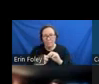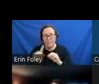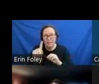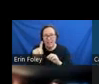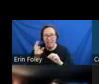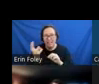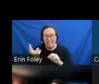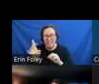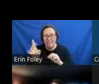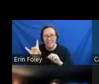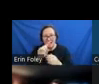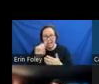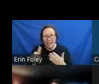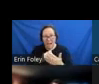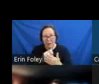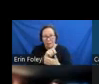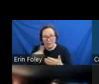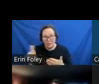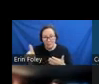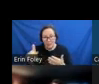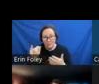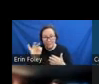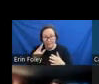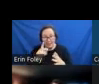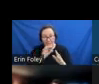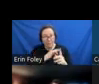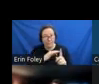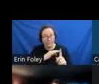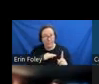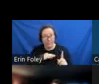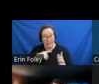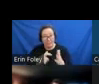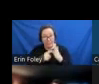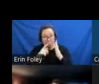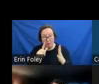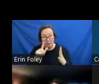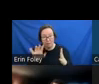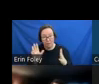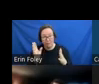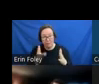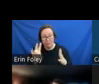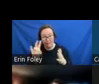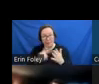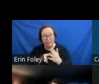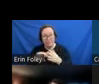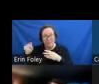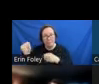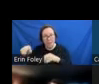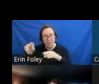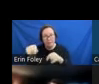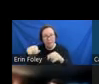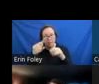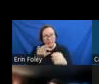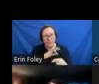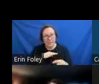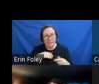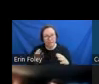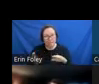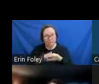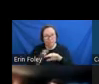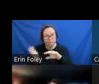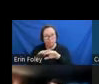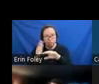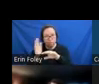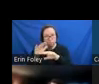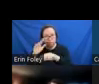member needs some form of support or supervision 24/7, that's going to add up really quickly. Even if you're just paying